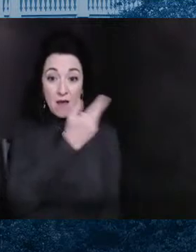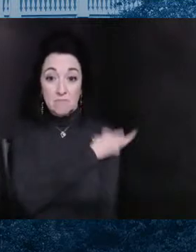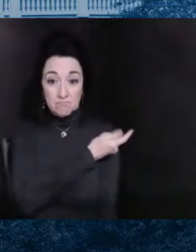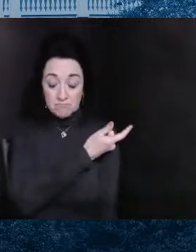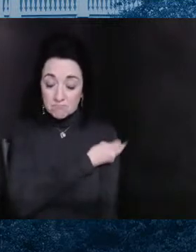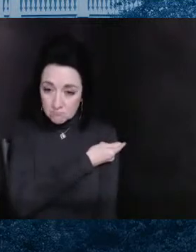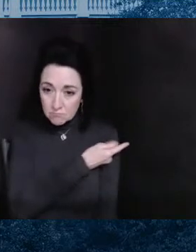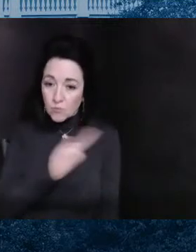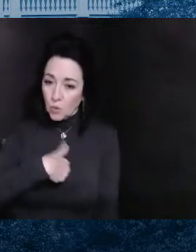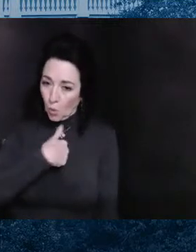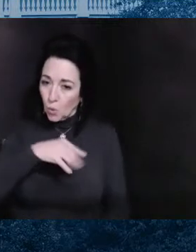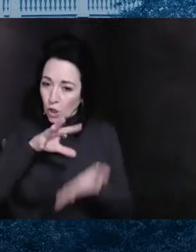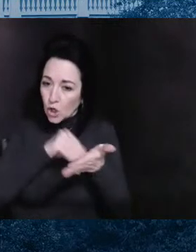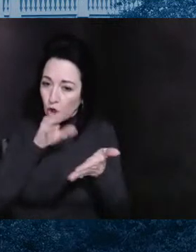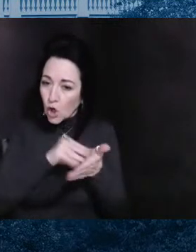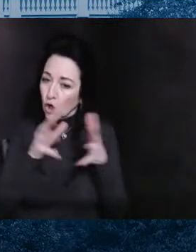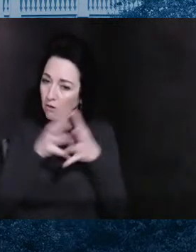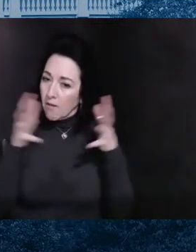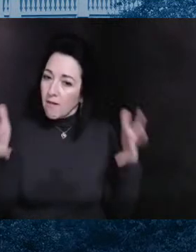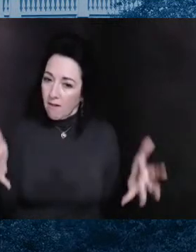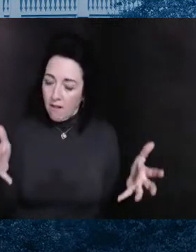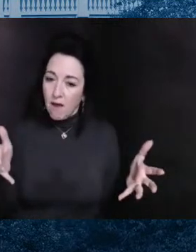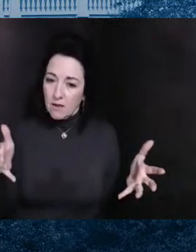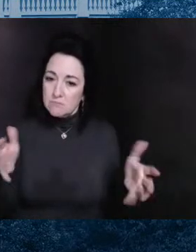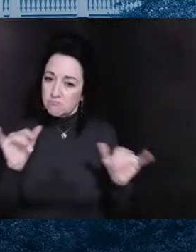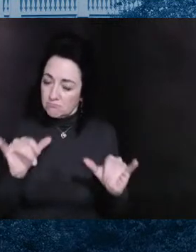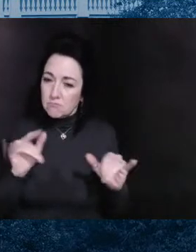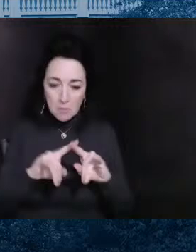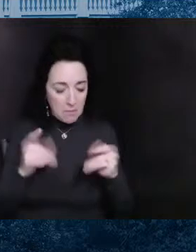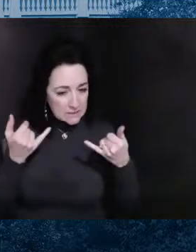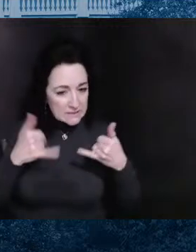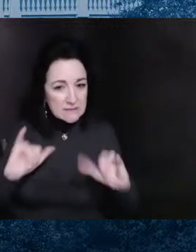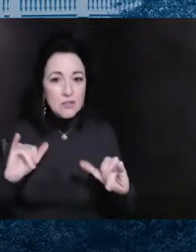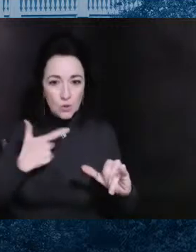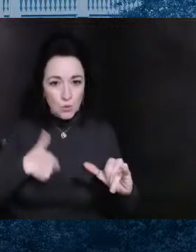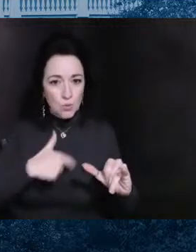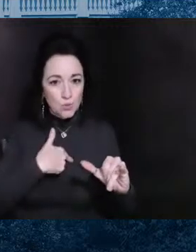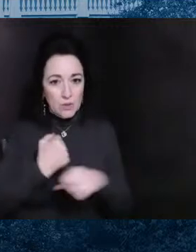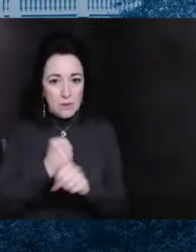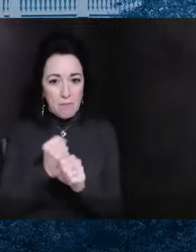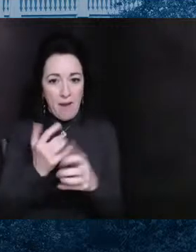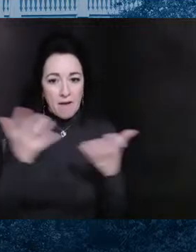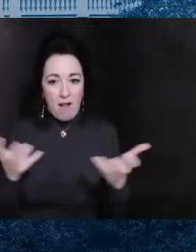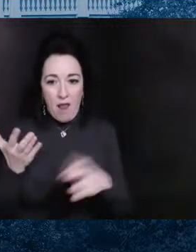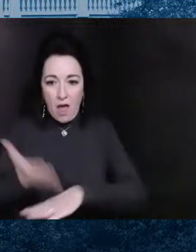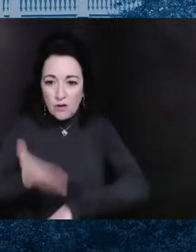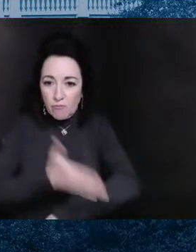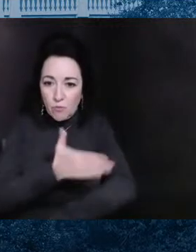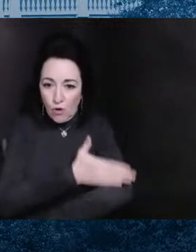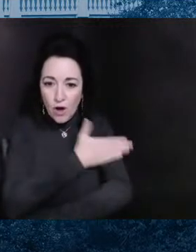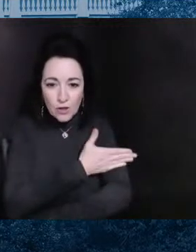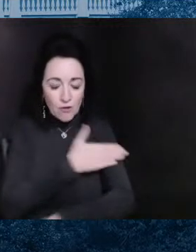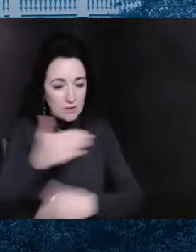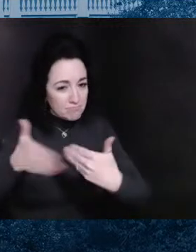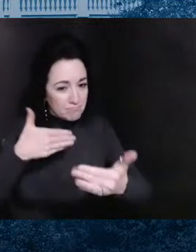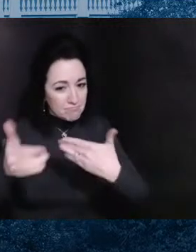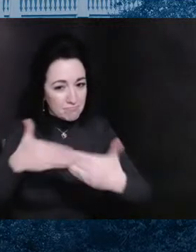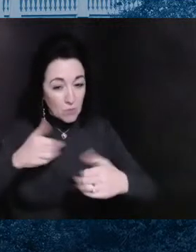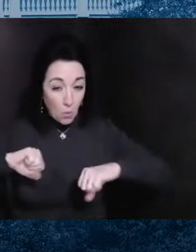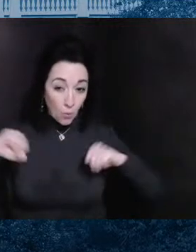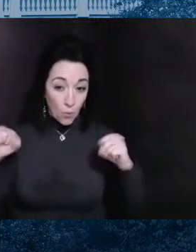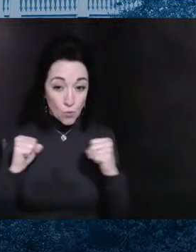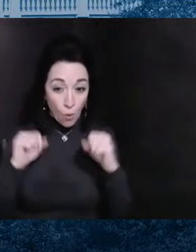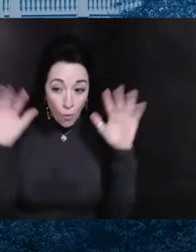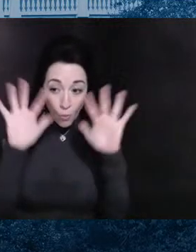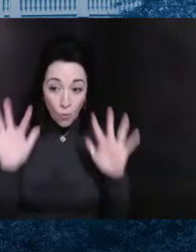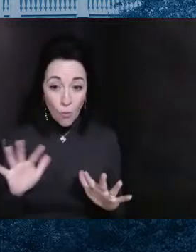learning a lot, but I think have made a lot of progress in knowing and understanding, even in cold weather, how to